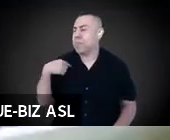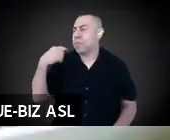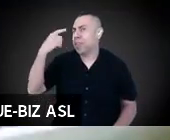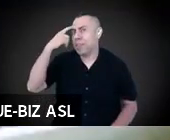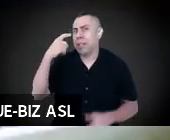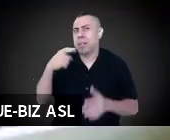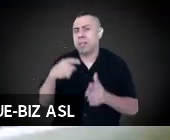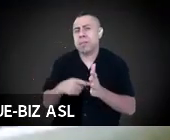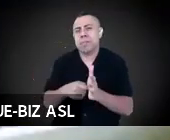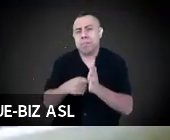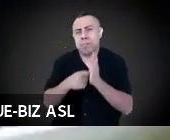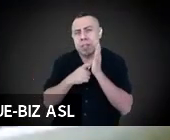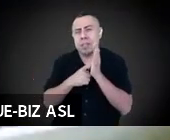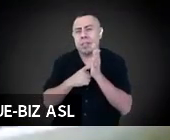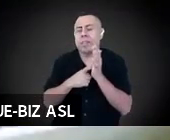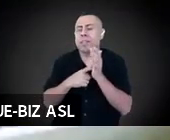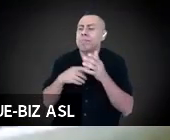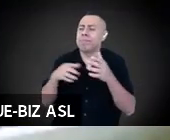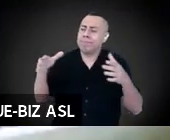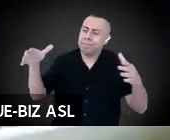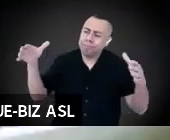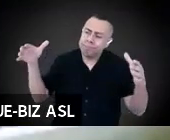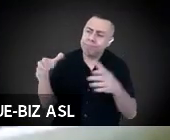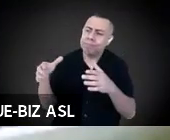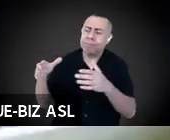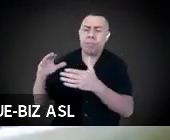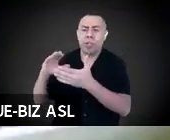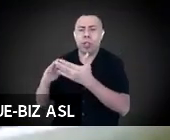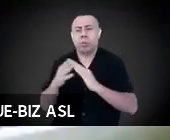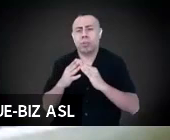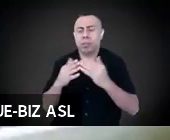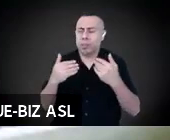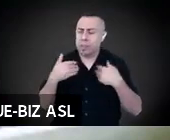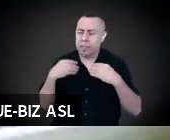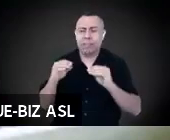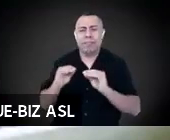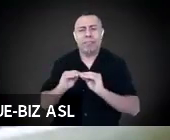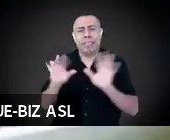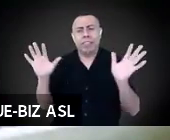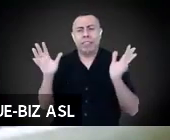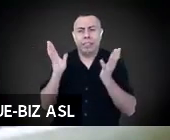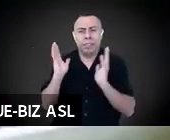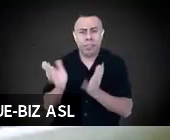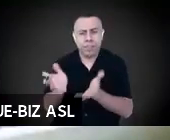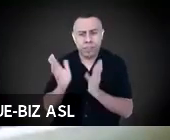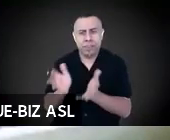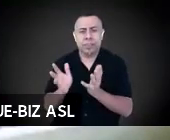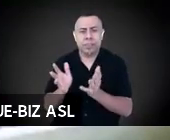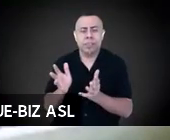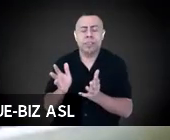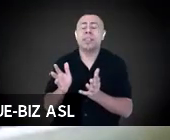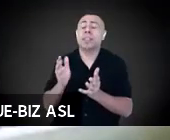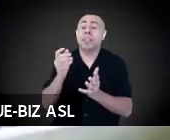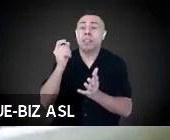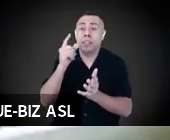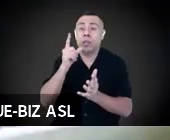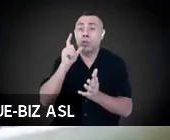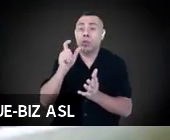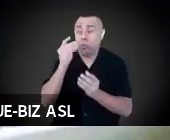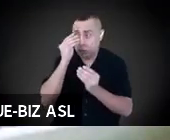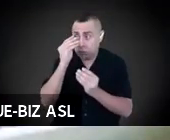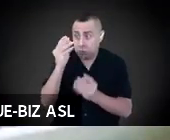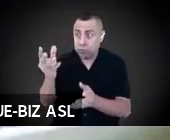with the community, from the perspective of those who've been incarcerated. Yes.